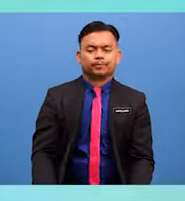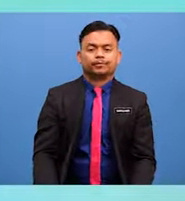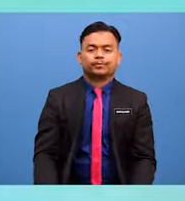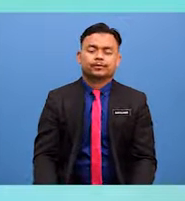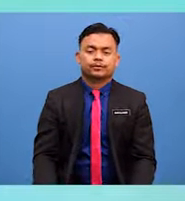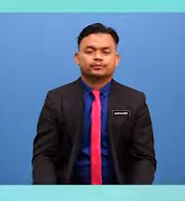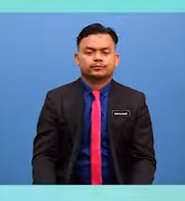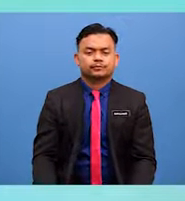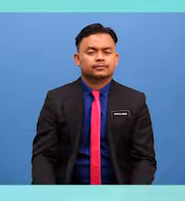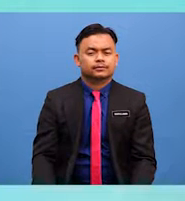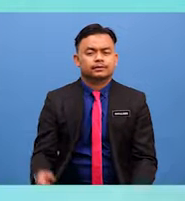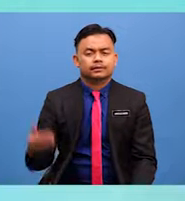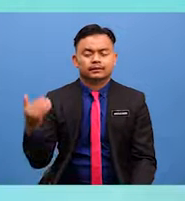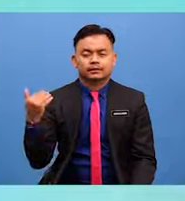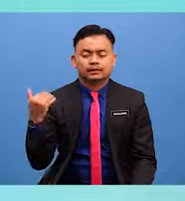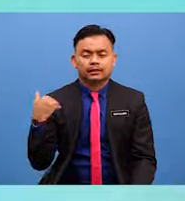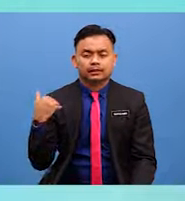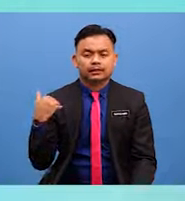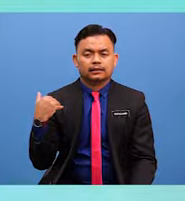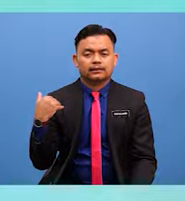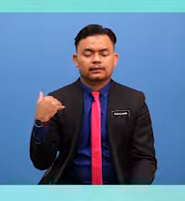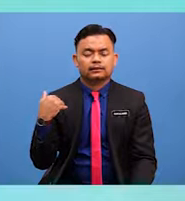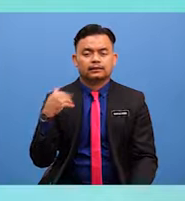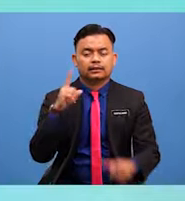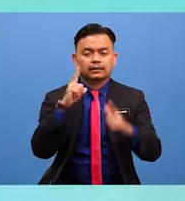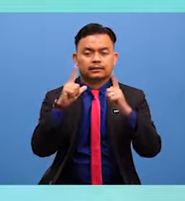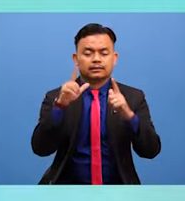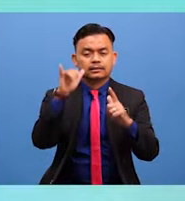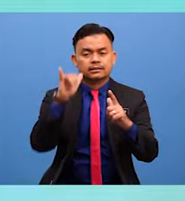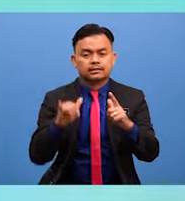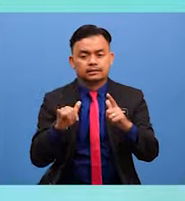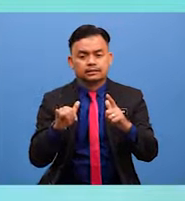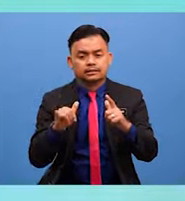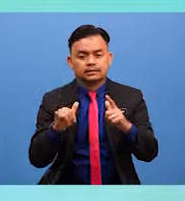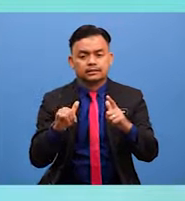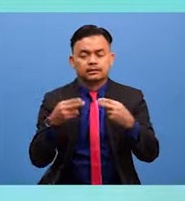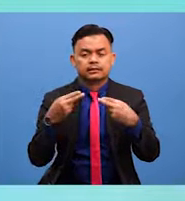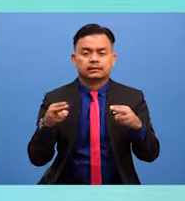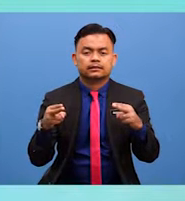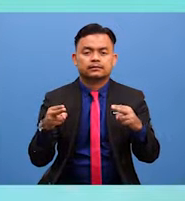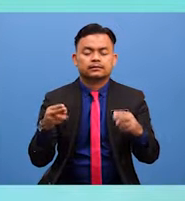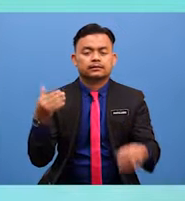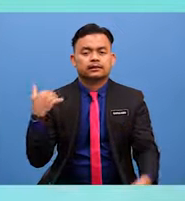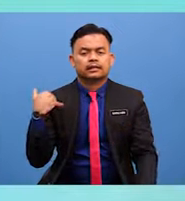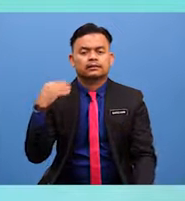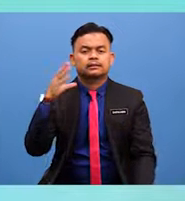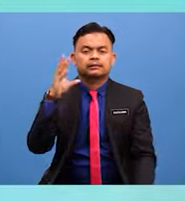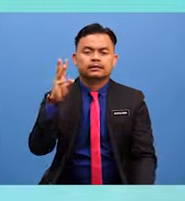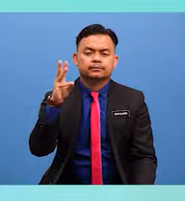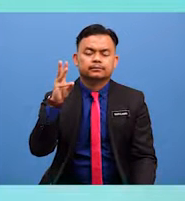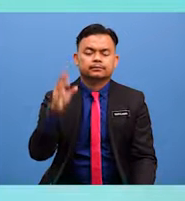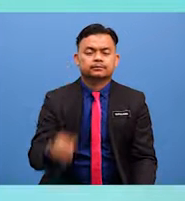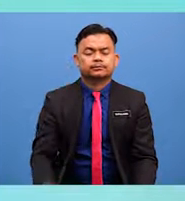Oh no! Some of the letters are missing. I have six phrases in my list. Can